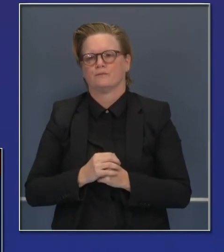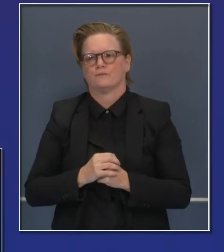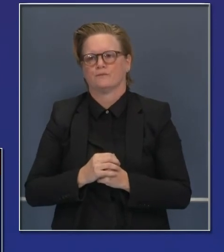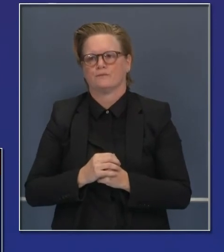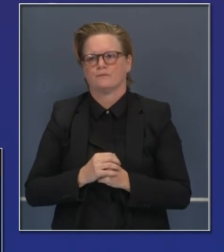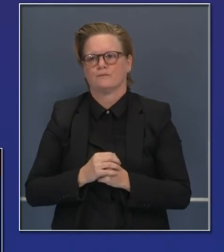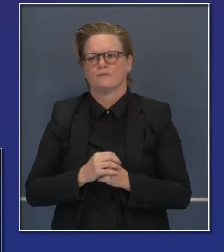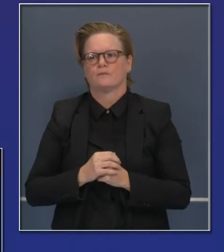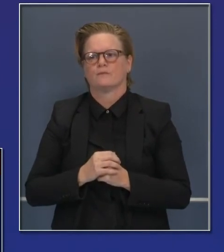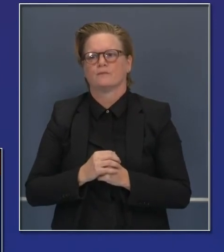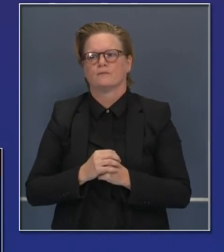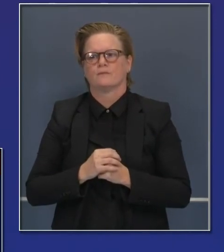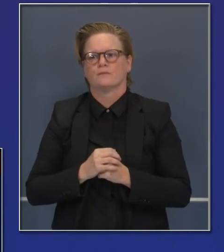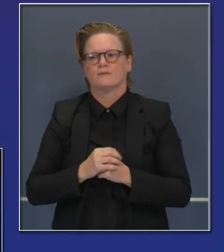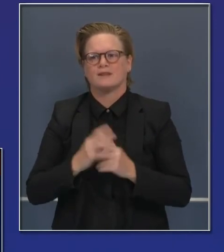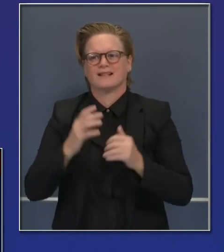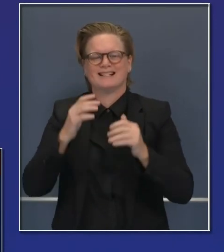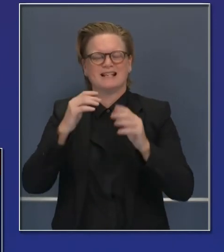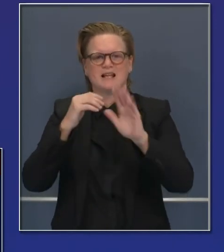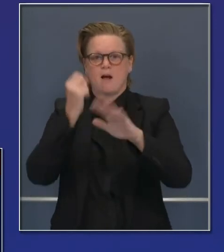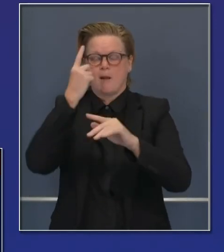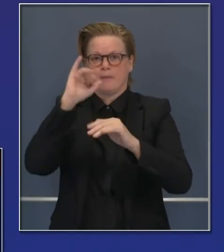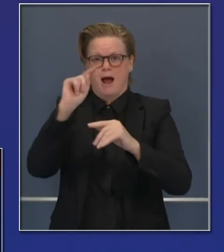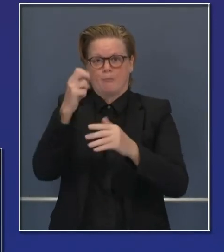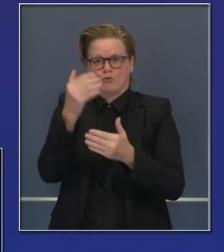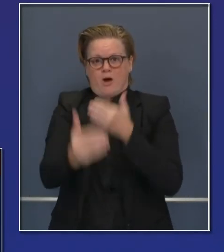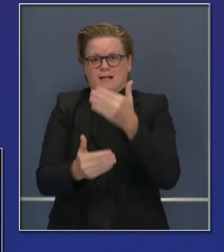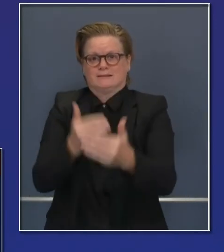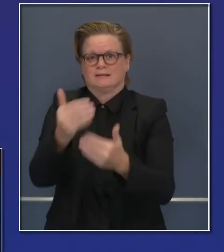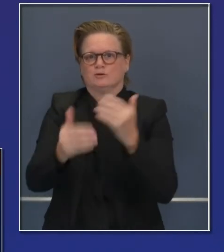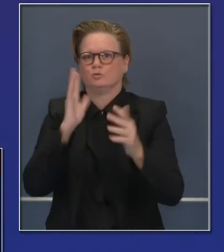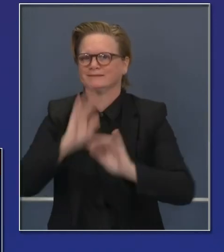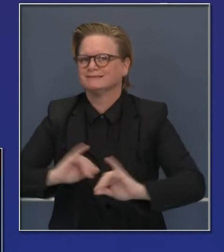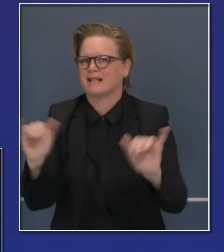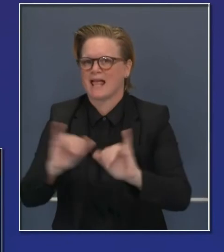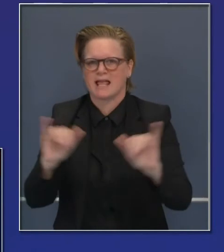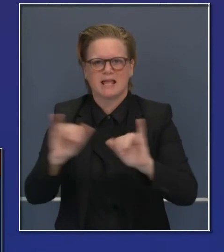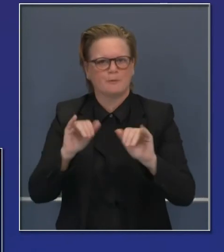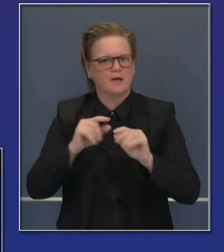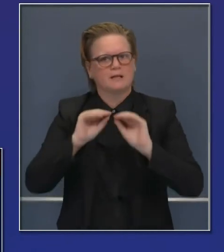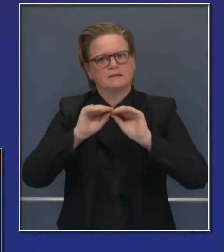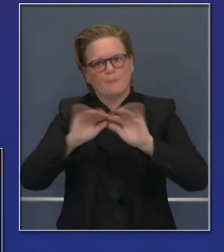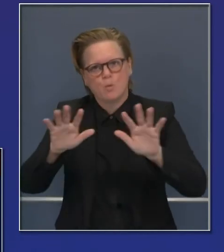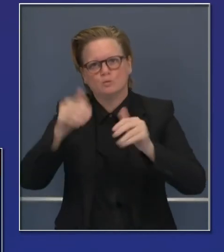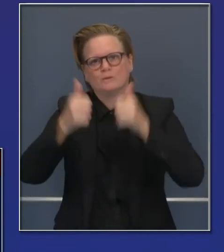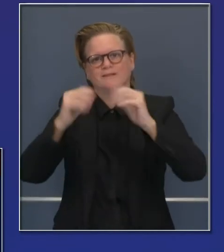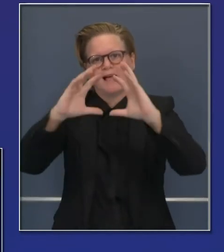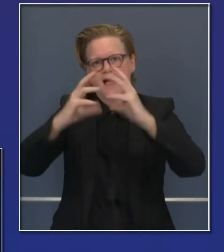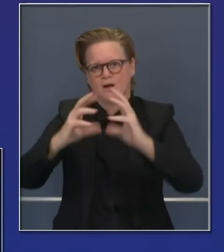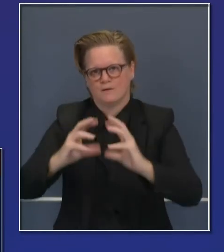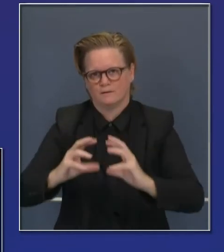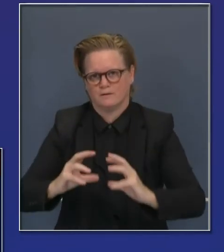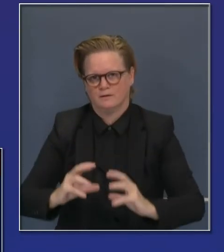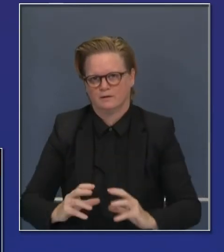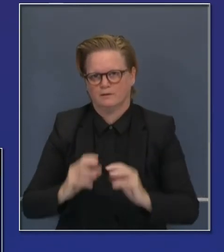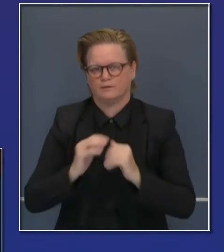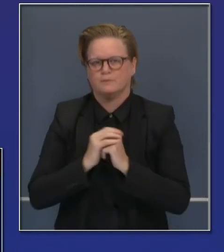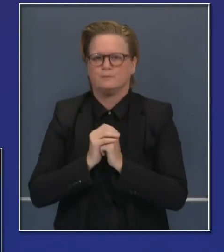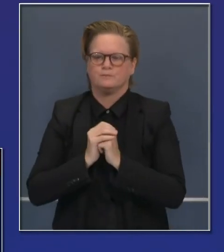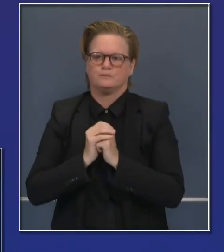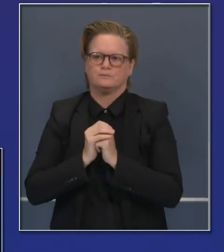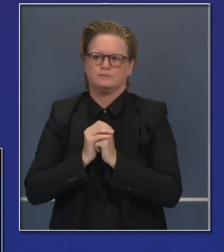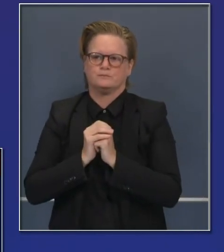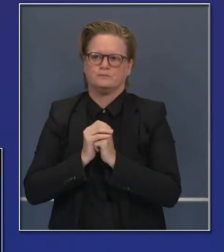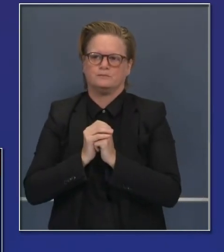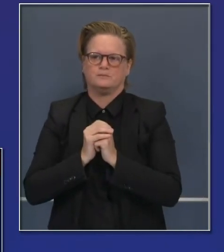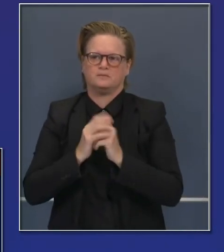sub-prioritization strategies. We anticipate in a few weeks to learn more about when those vaccines will be available. And